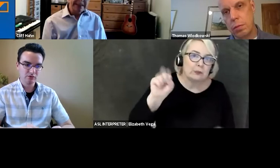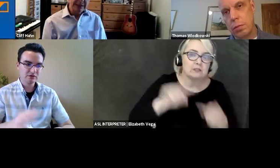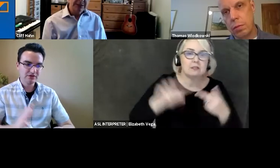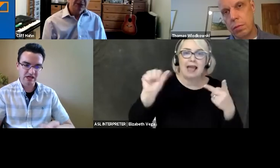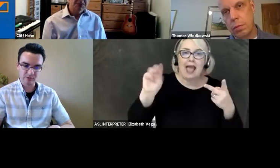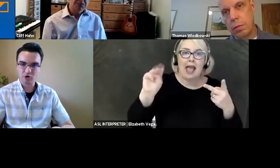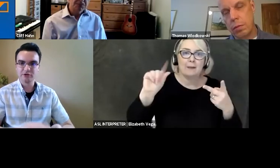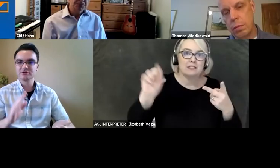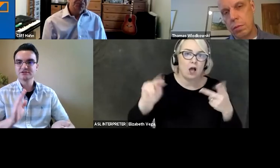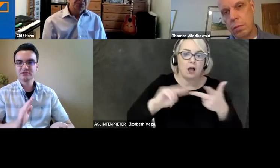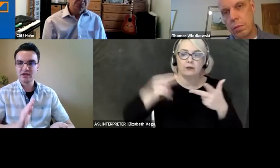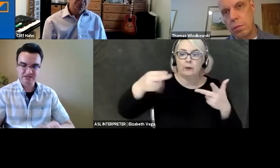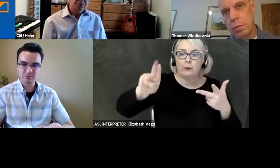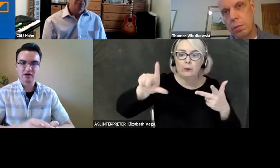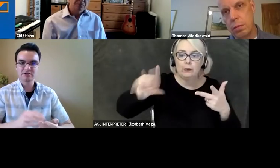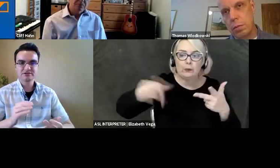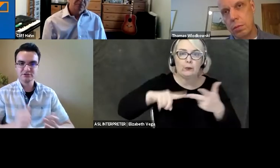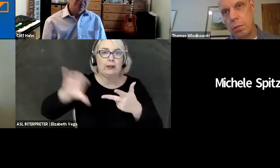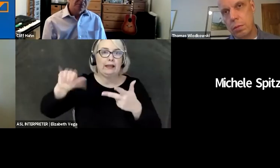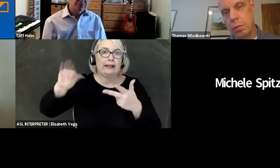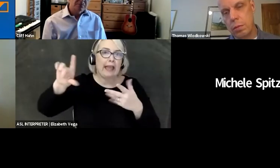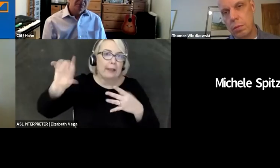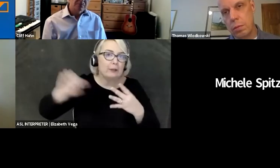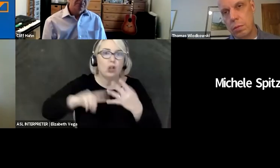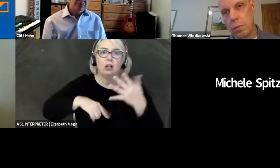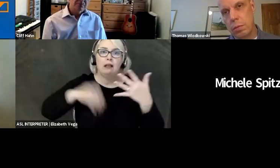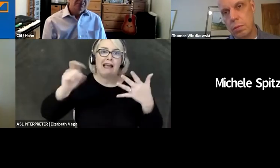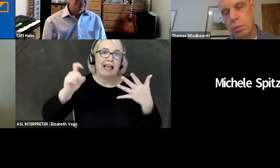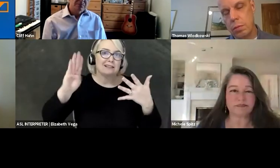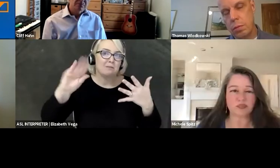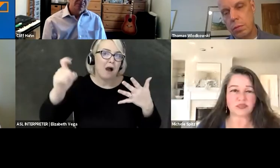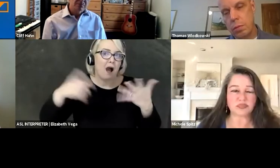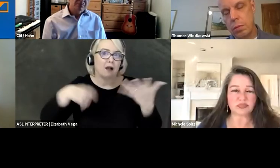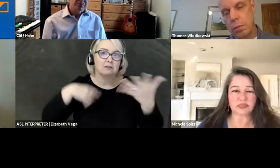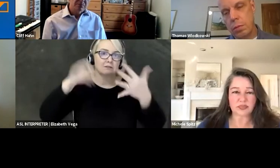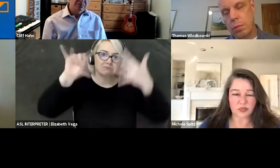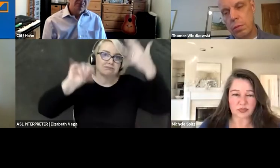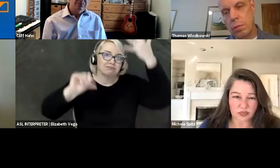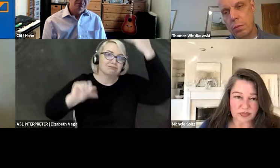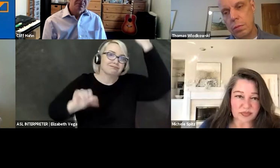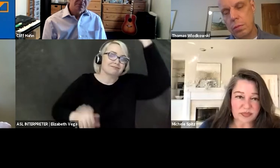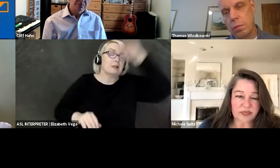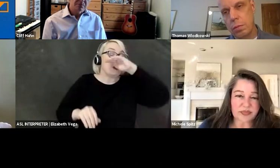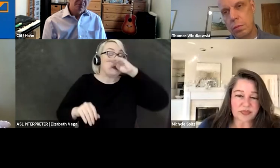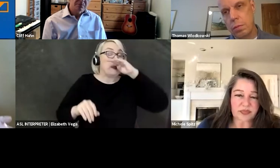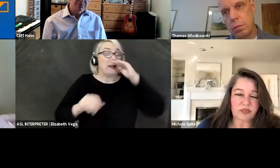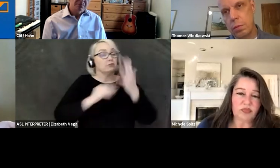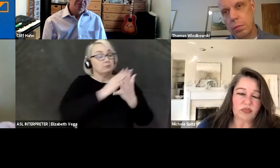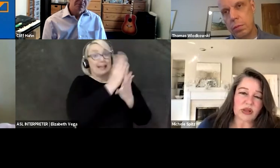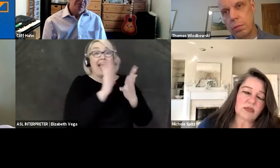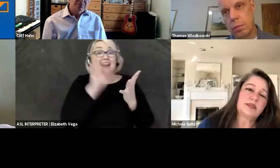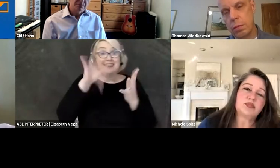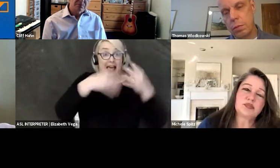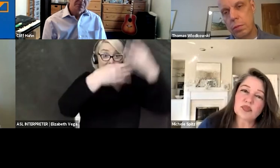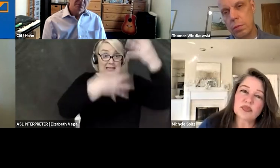Hulu, cable partners, Xbox, you name it, I can keep going. And those distribution points are growing, which is